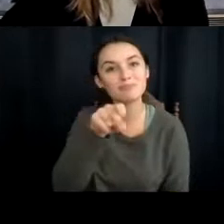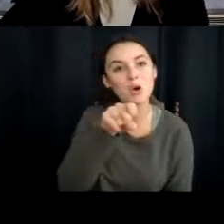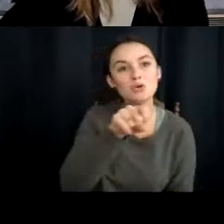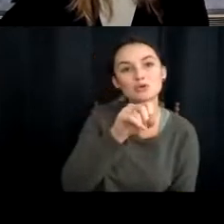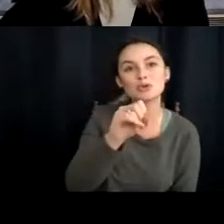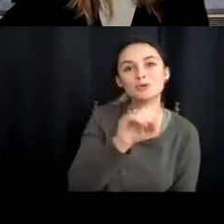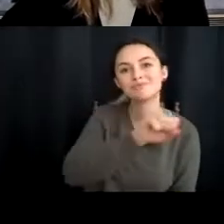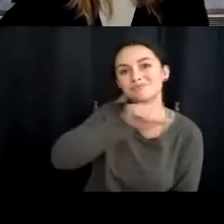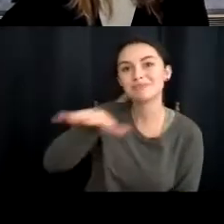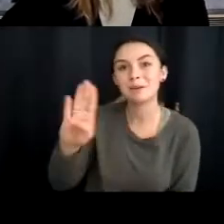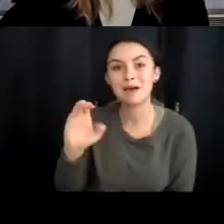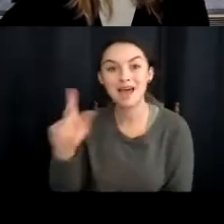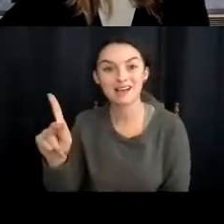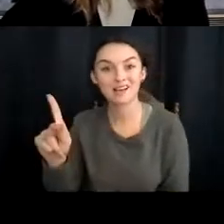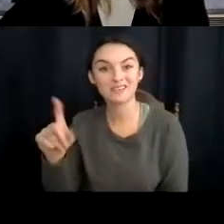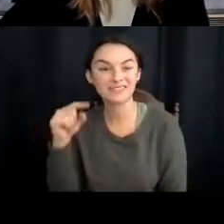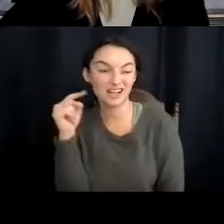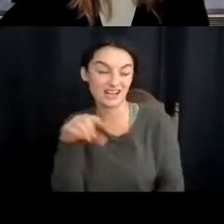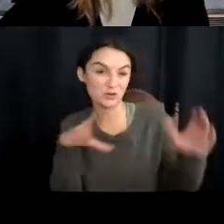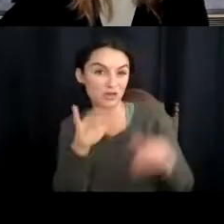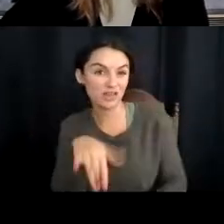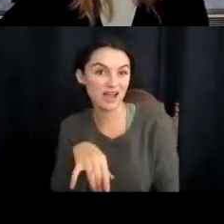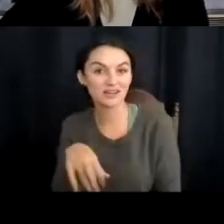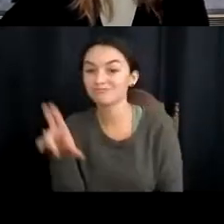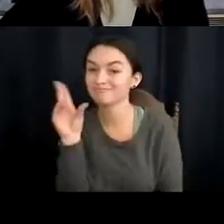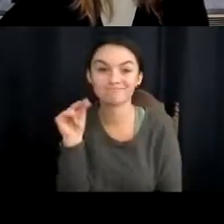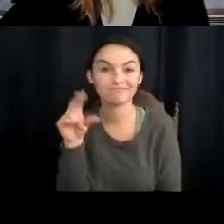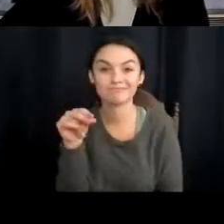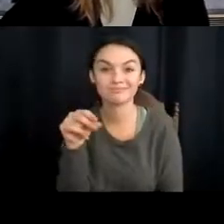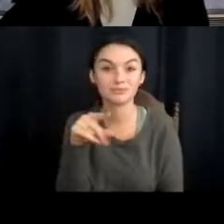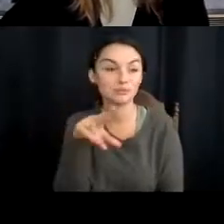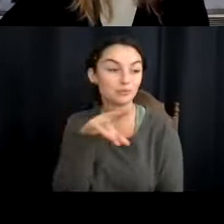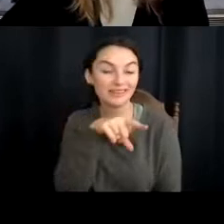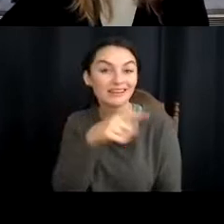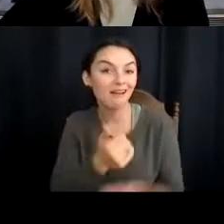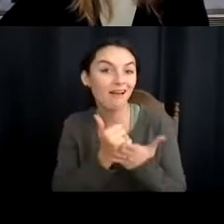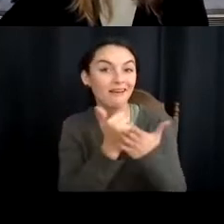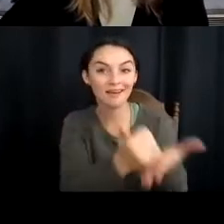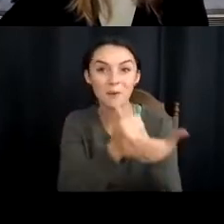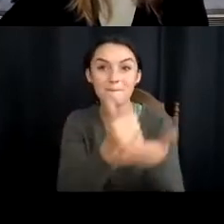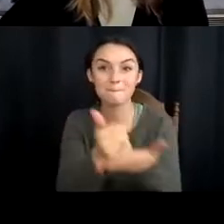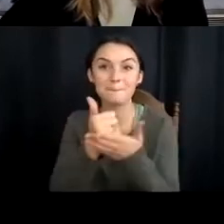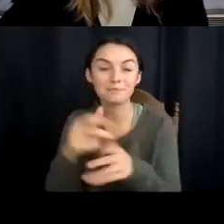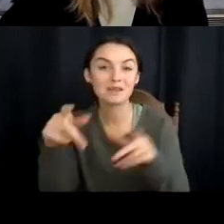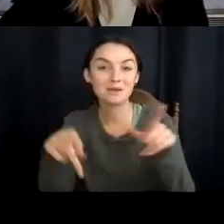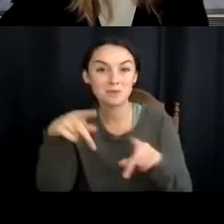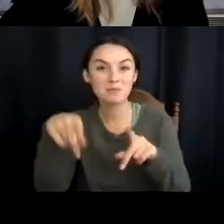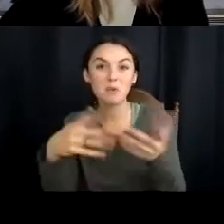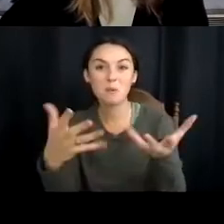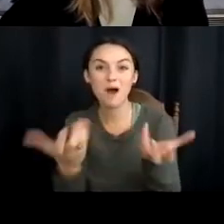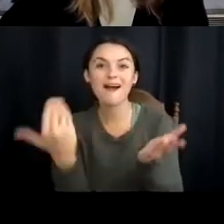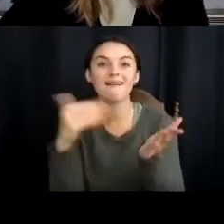And did he do that? No, he actually ended up helping these resettlers. He provided them